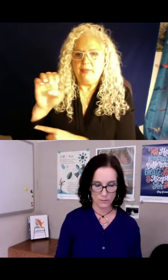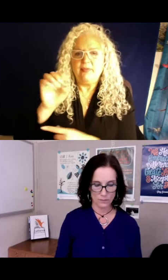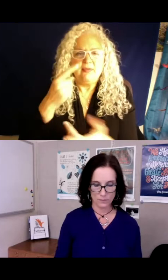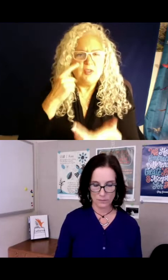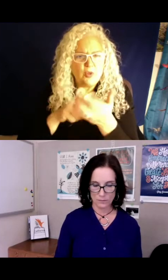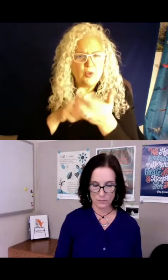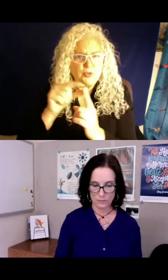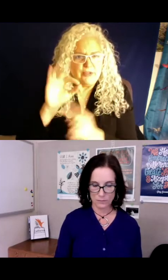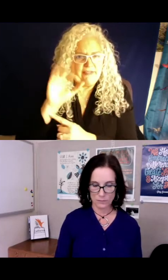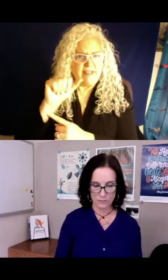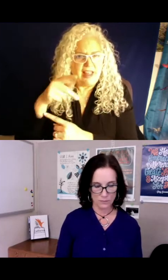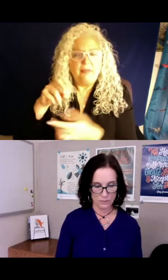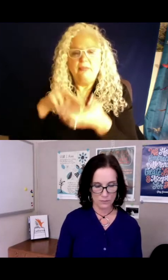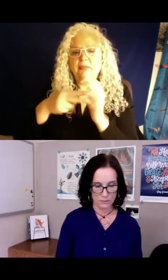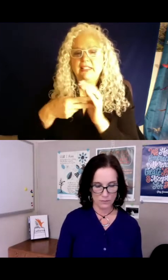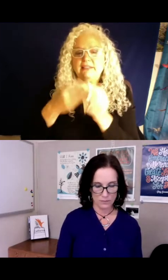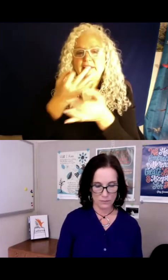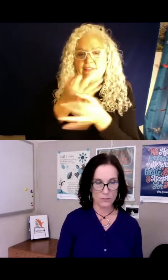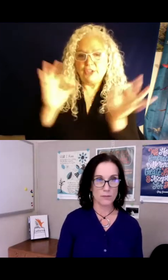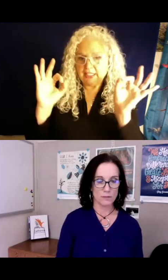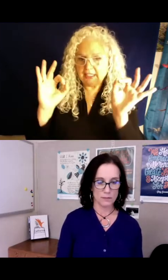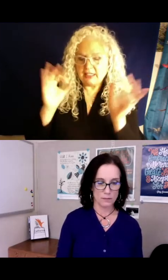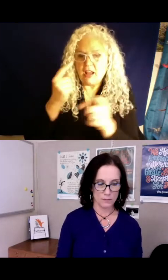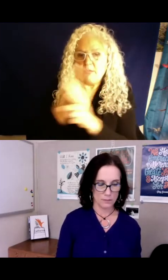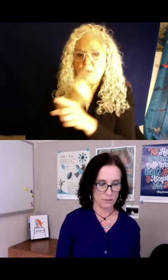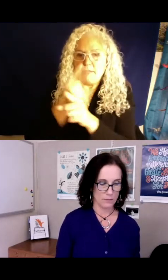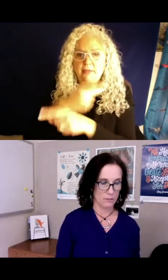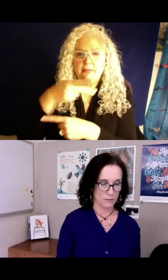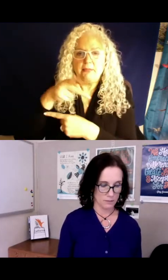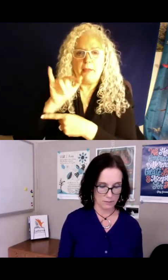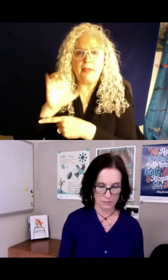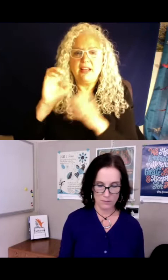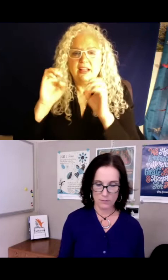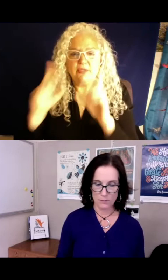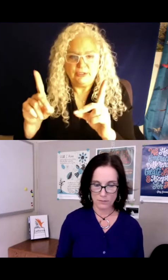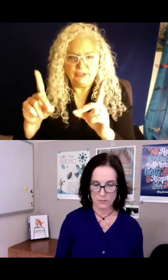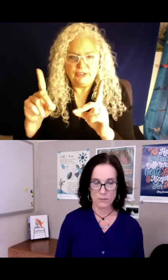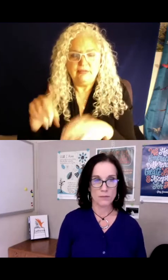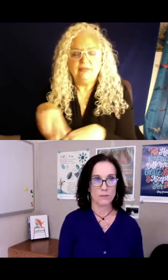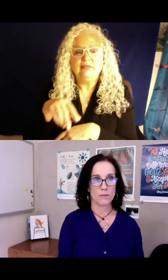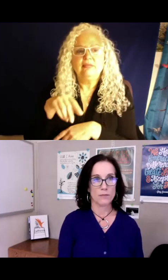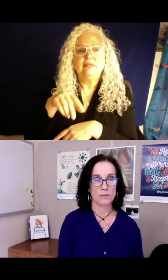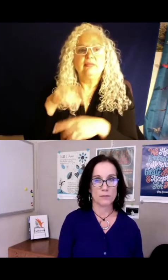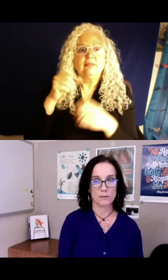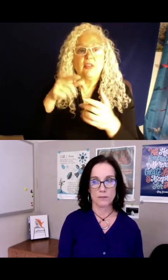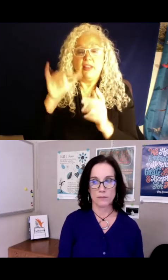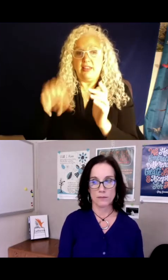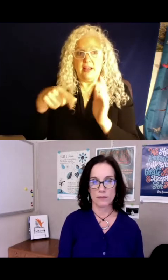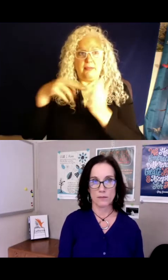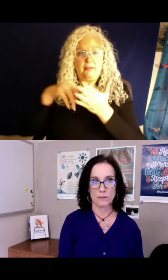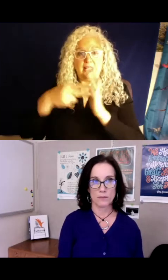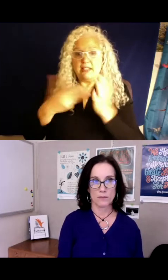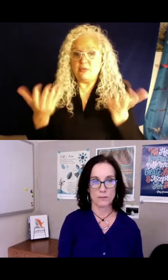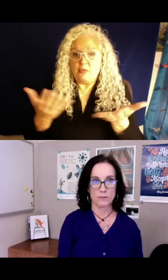Now, FAPE, FAPE. If you see that word, that means free and appropriate public education.